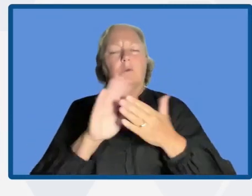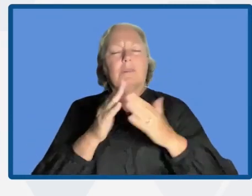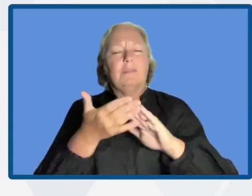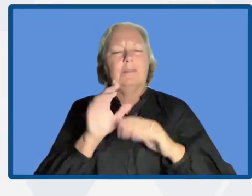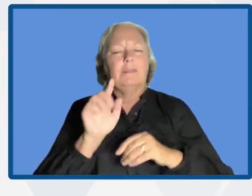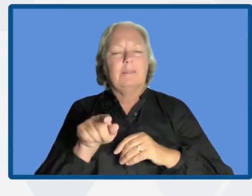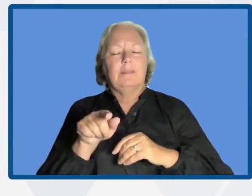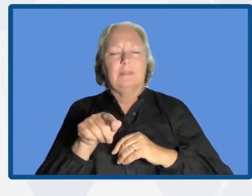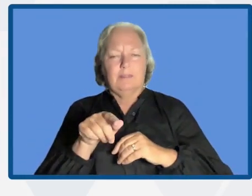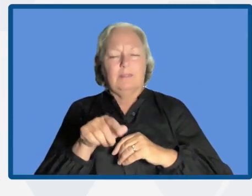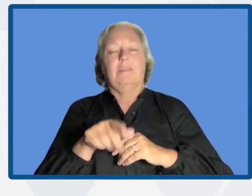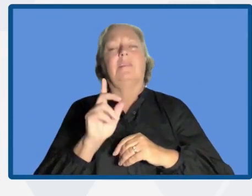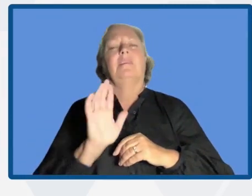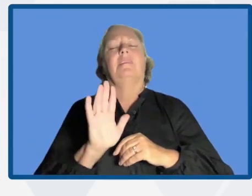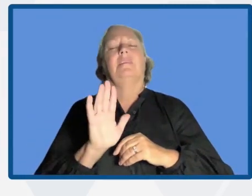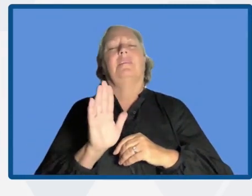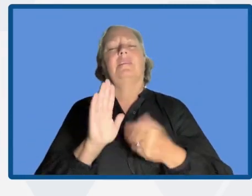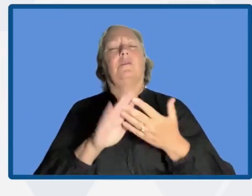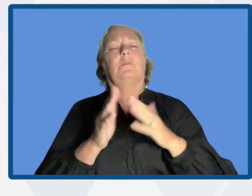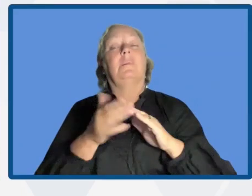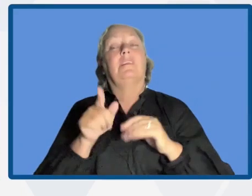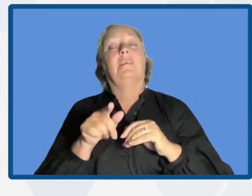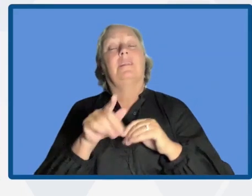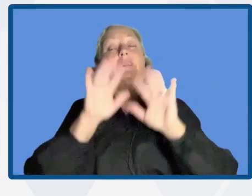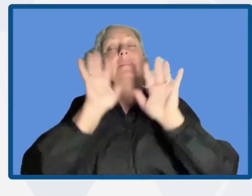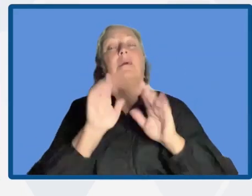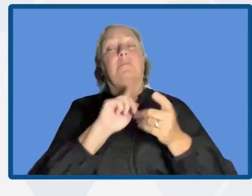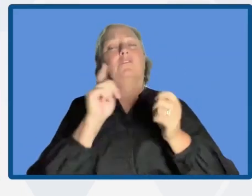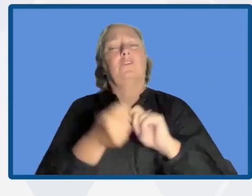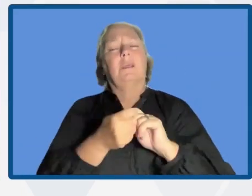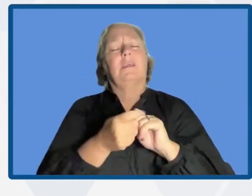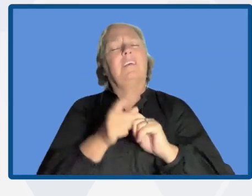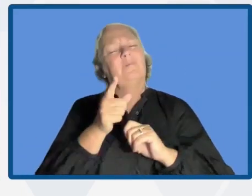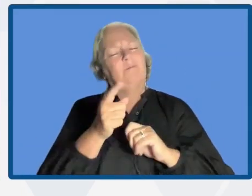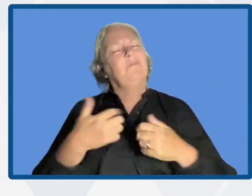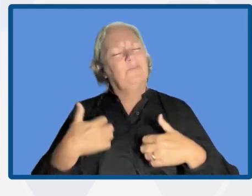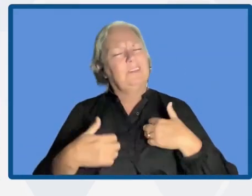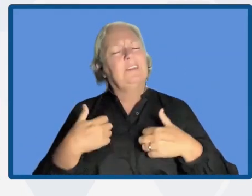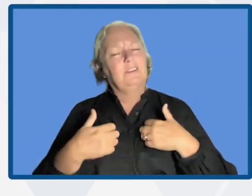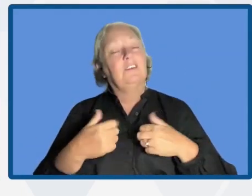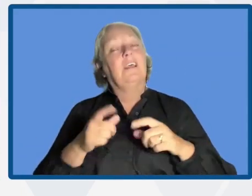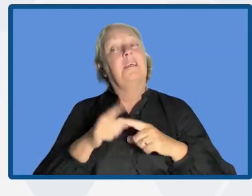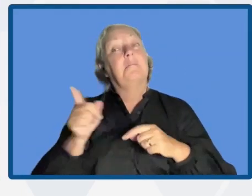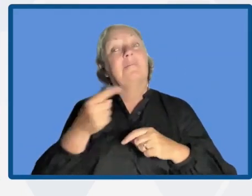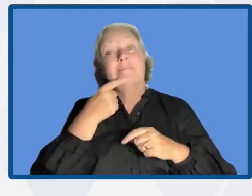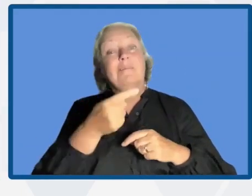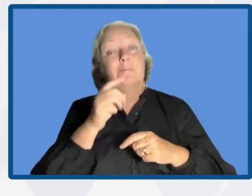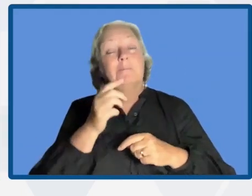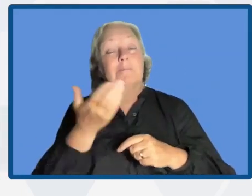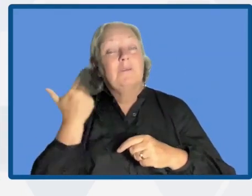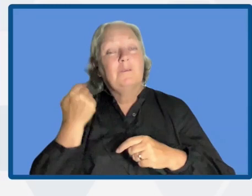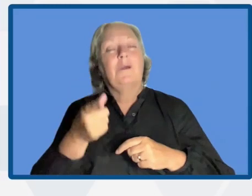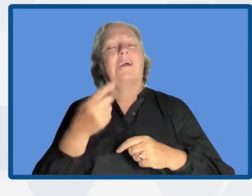at the community level. In climate change, this is very interesting because, as Luis mentioned, we have a community